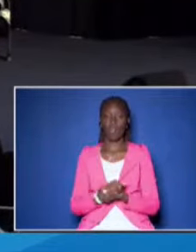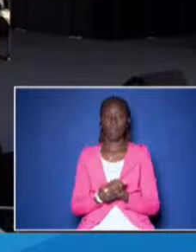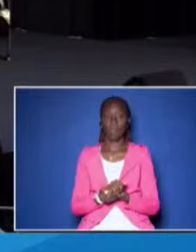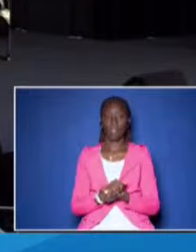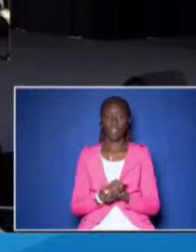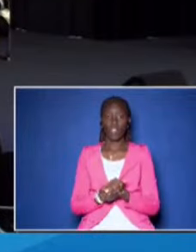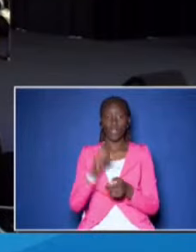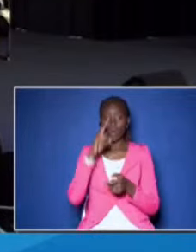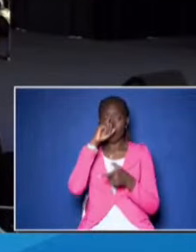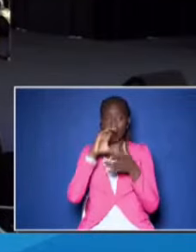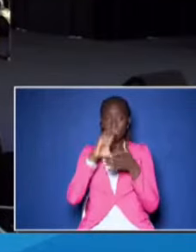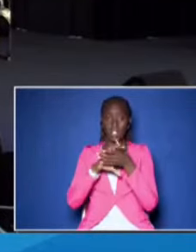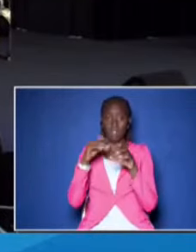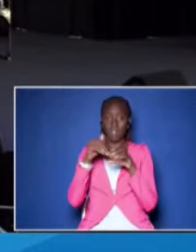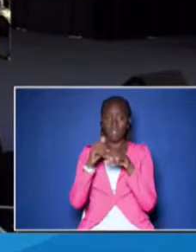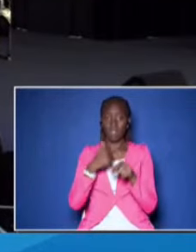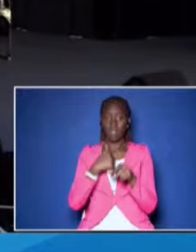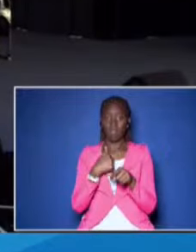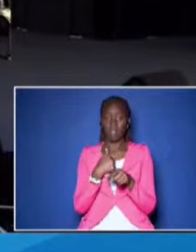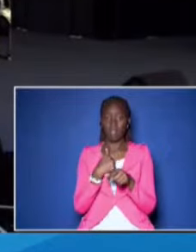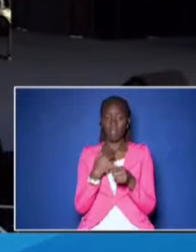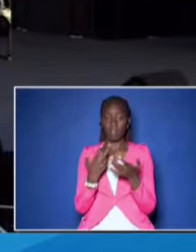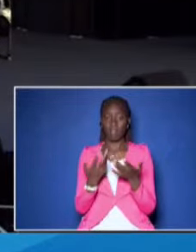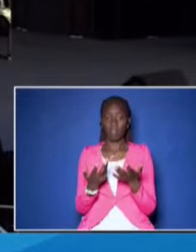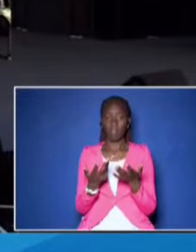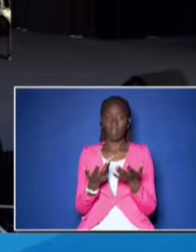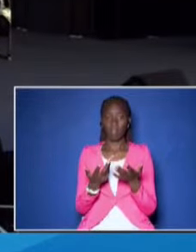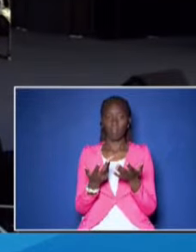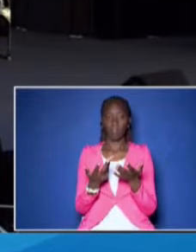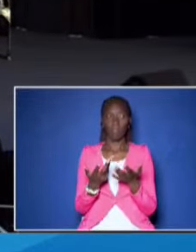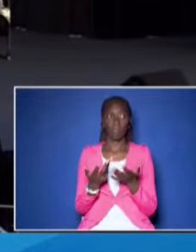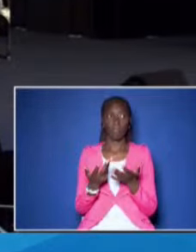believe in me give me your soul to